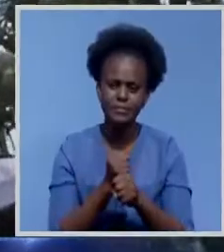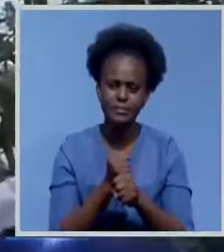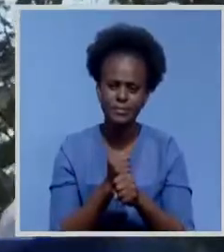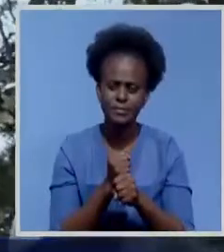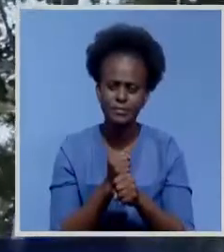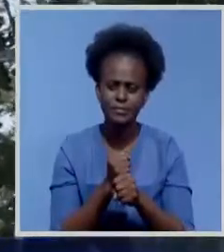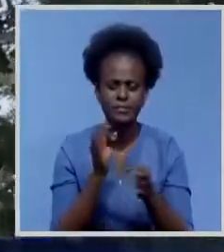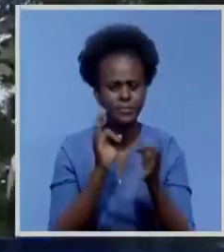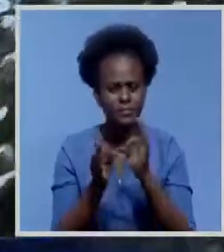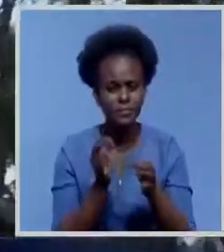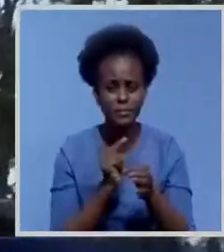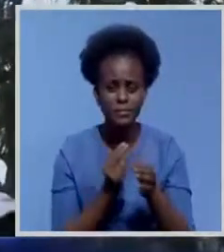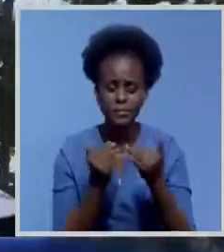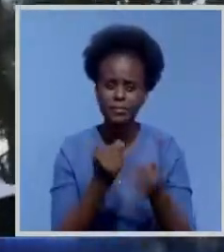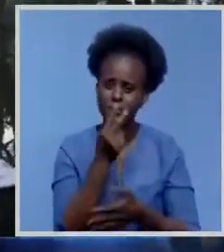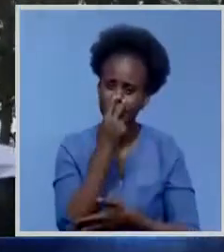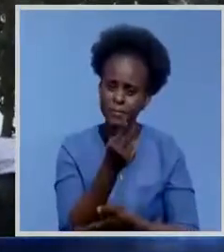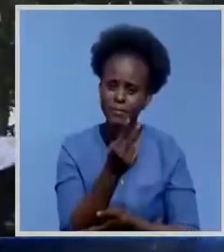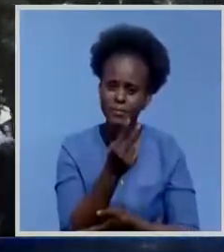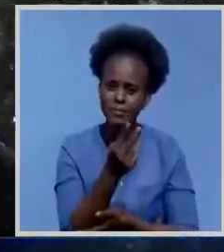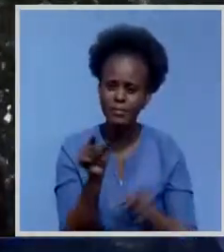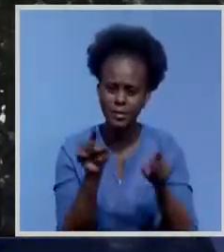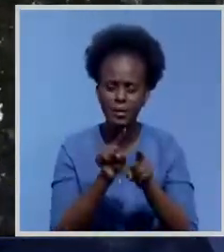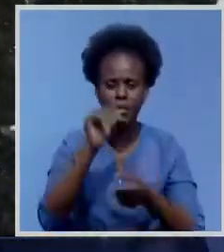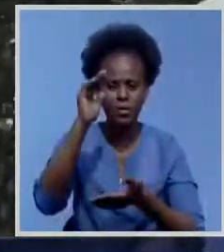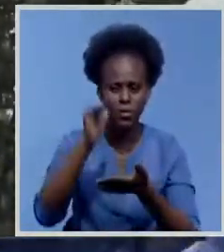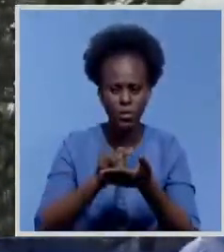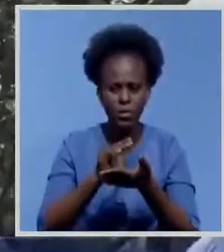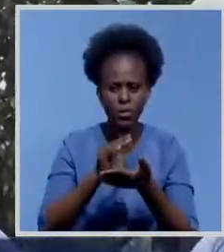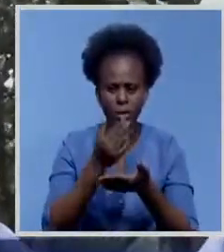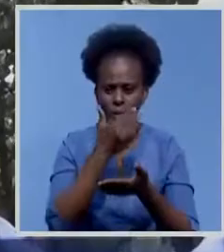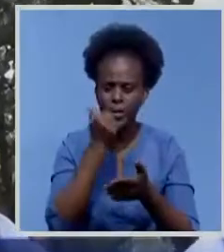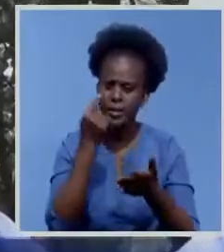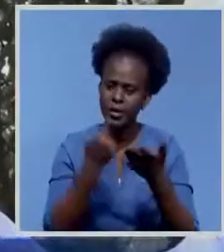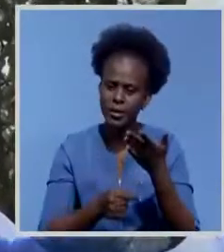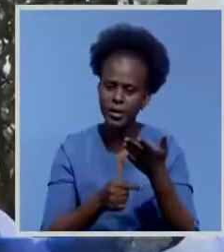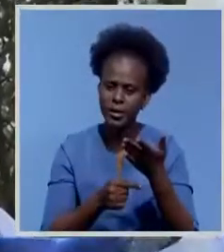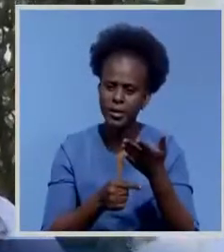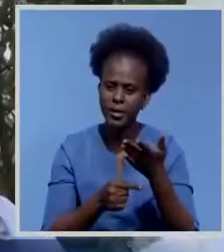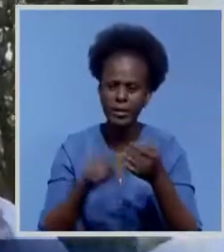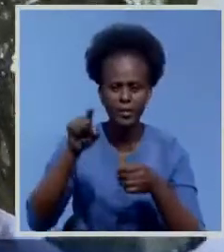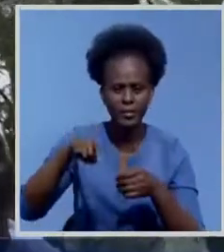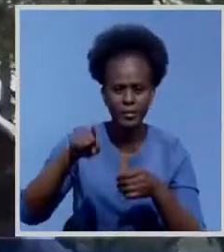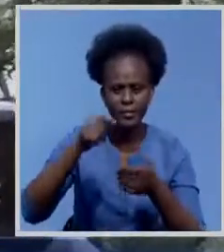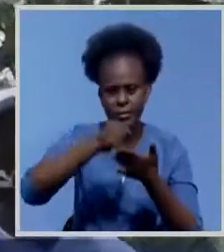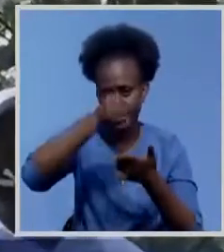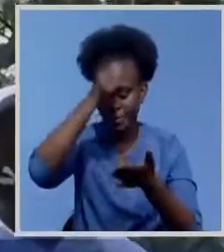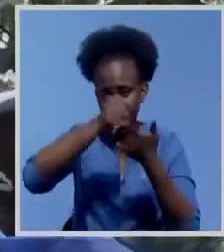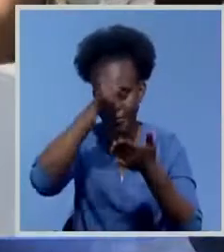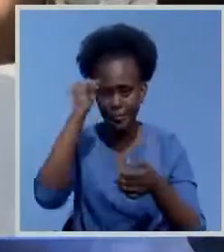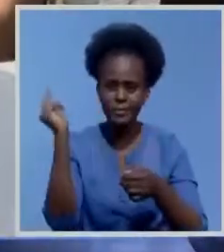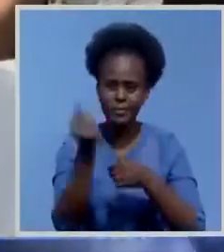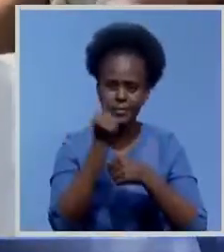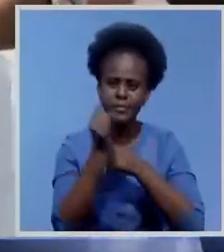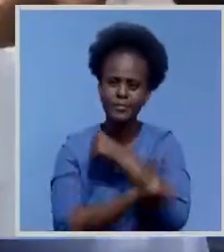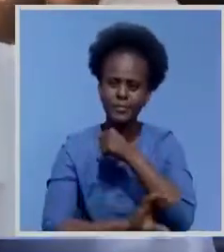we think that with this capacity, it will be able to cater for the needs of students across the country.